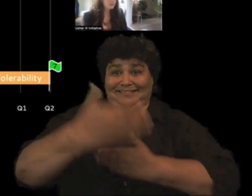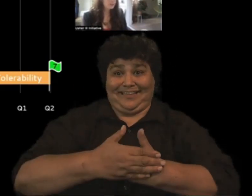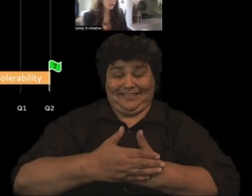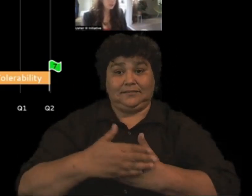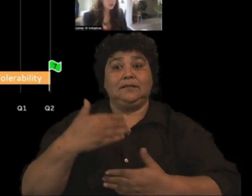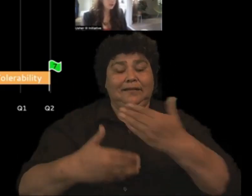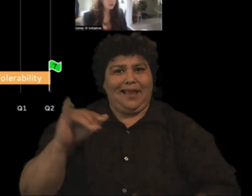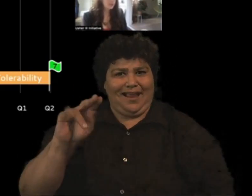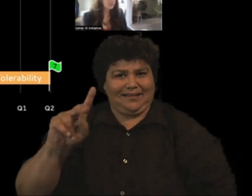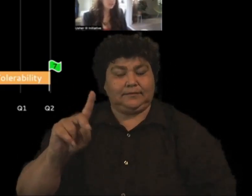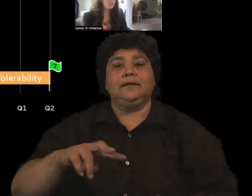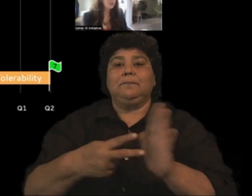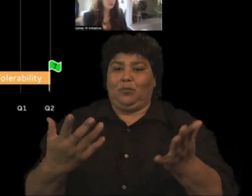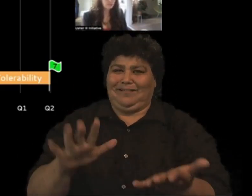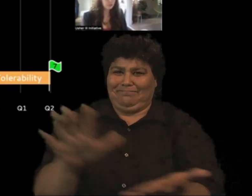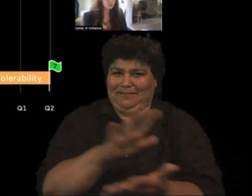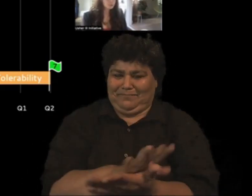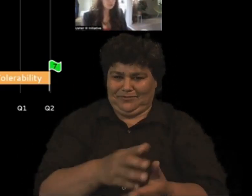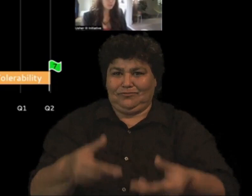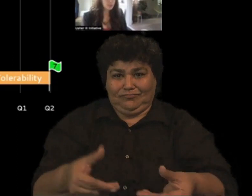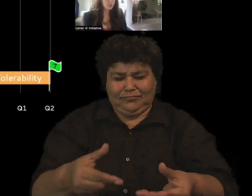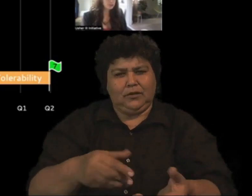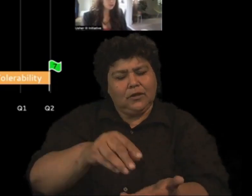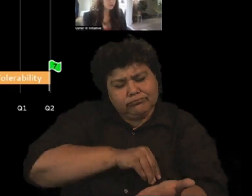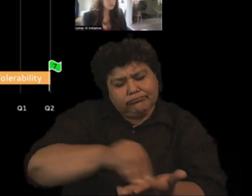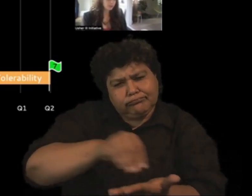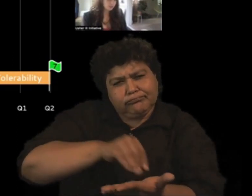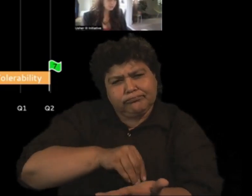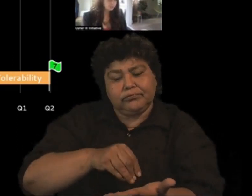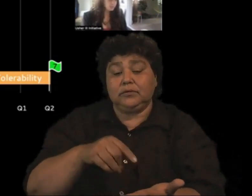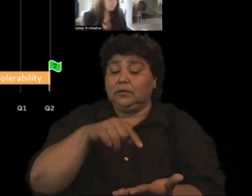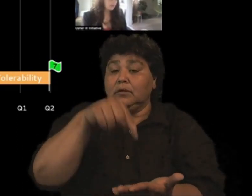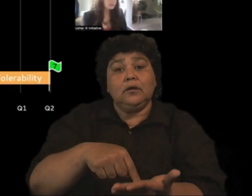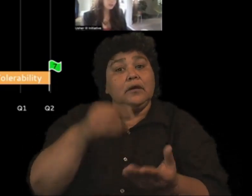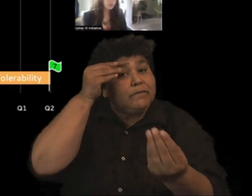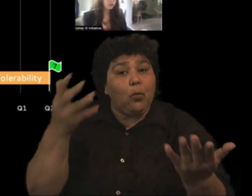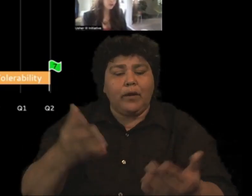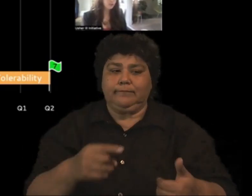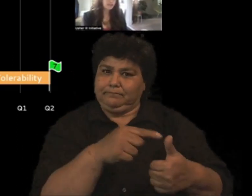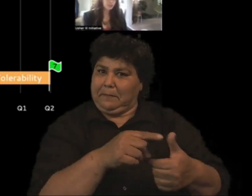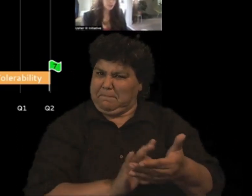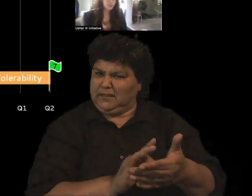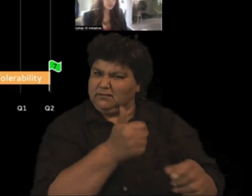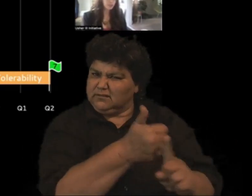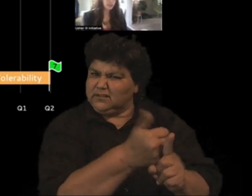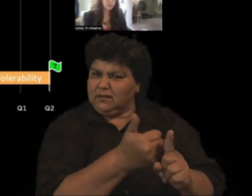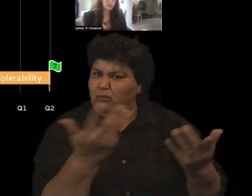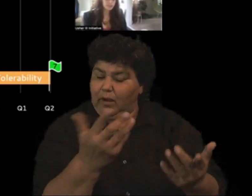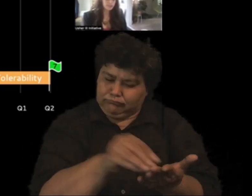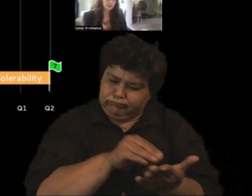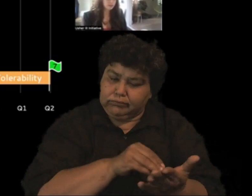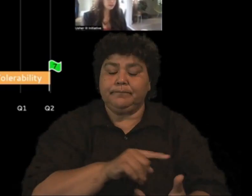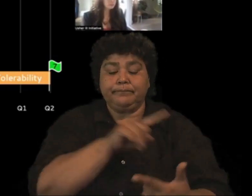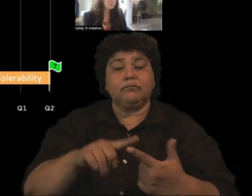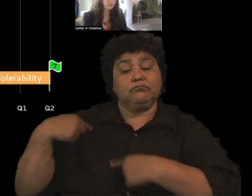critical document, which contains all available information on the drug itself, a summary of all the research, including animal